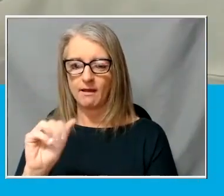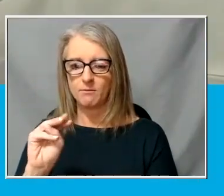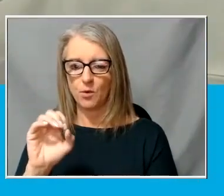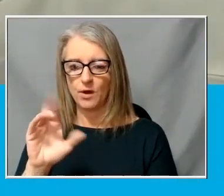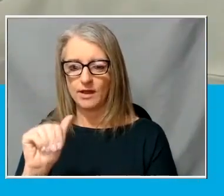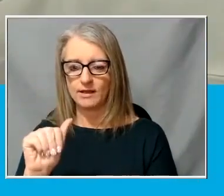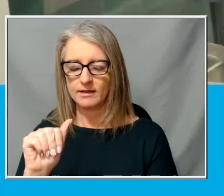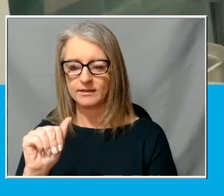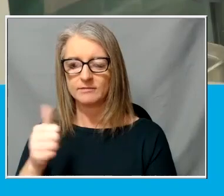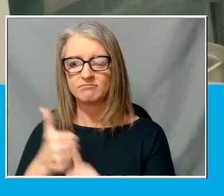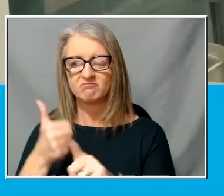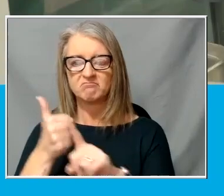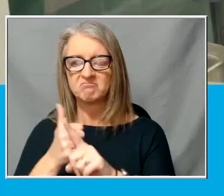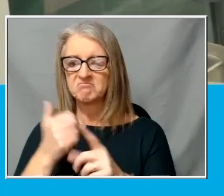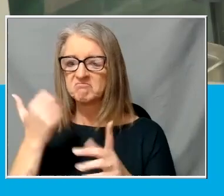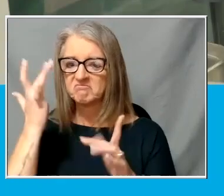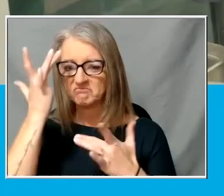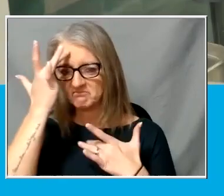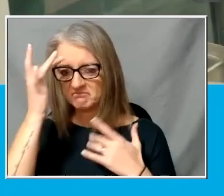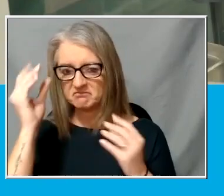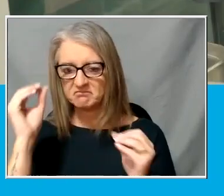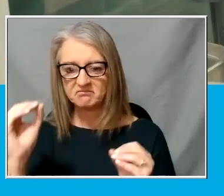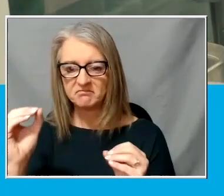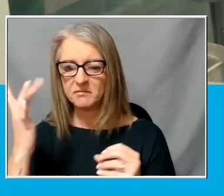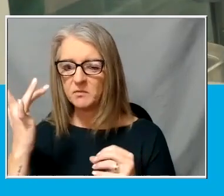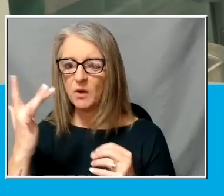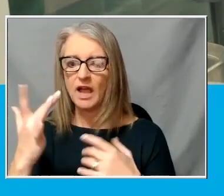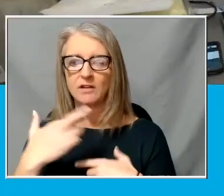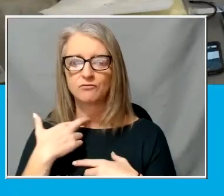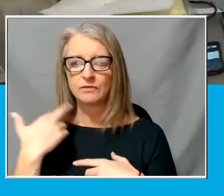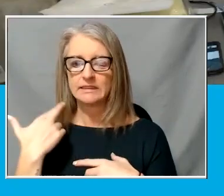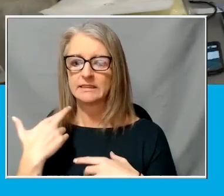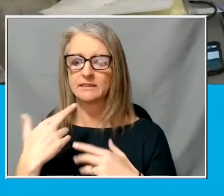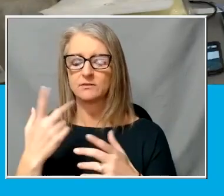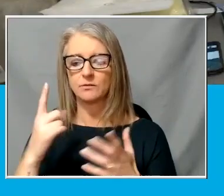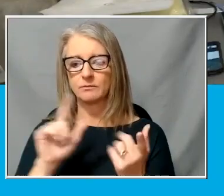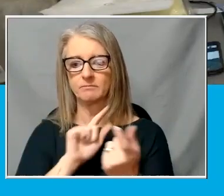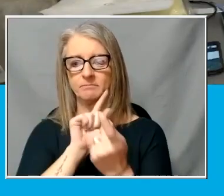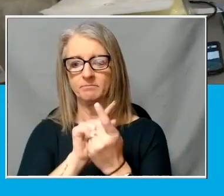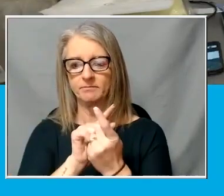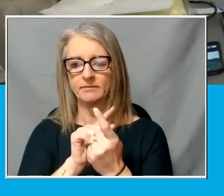no idea what it was or that she was at risk. We meet her and the